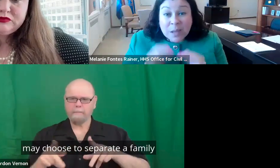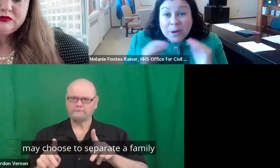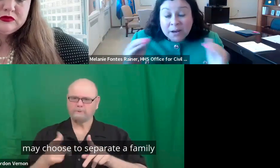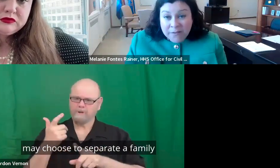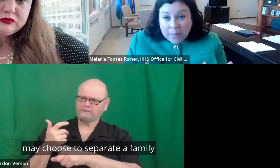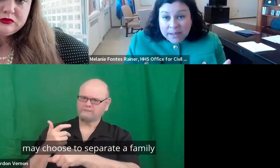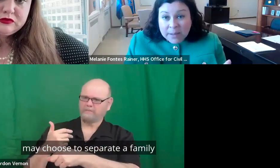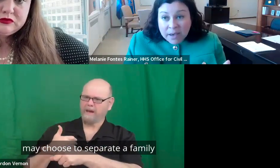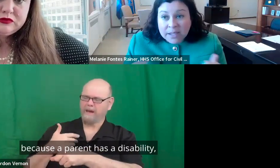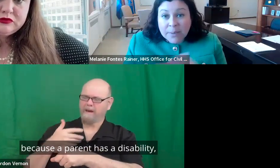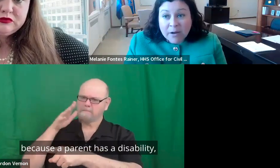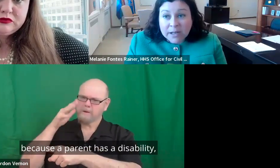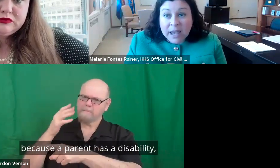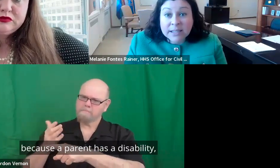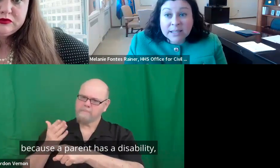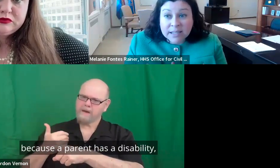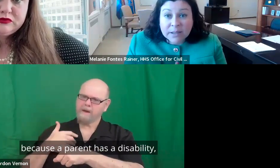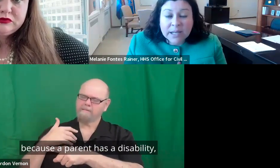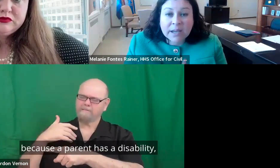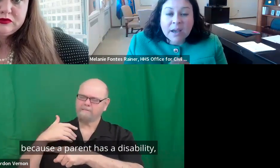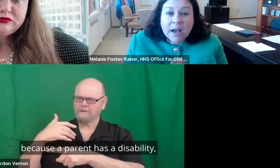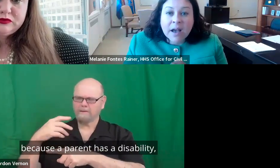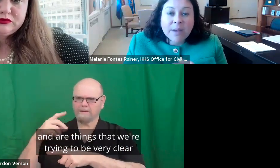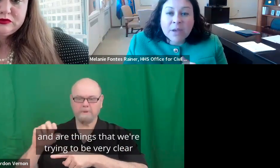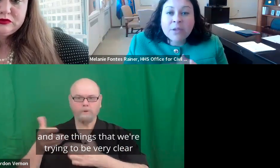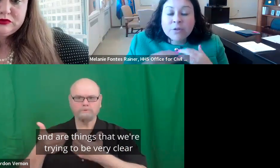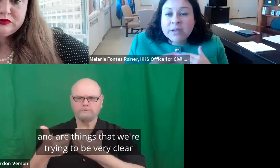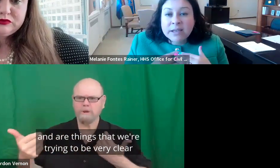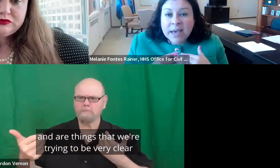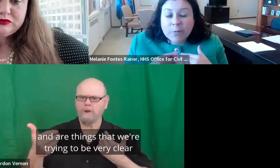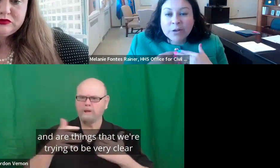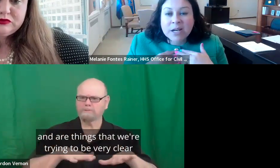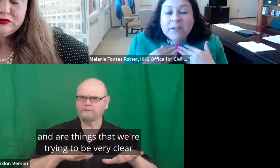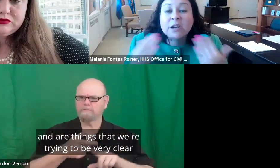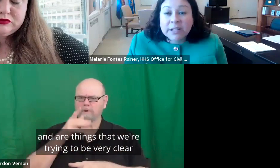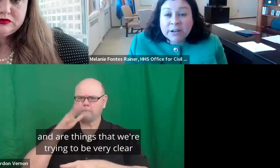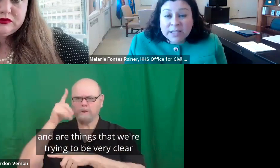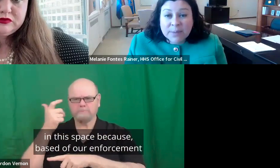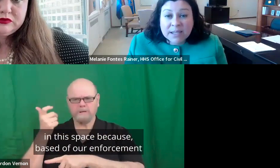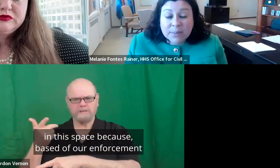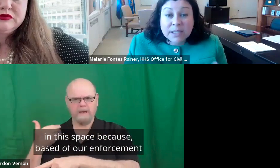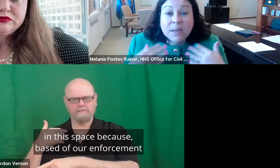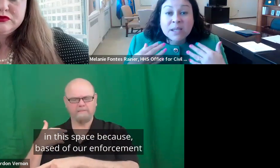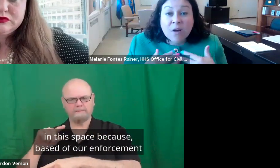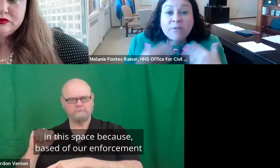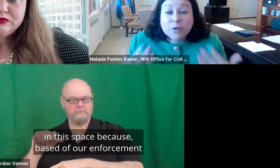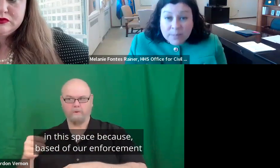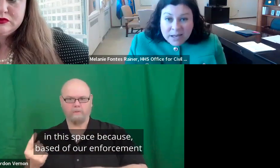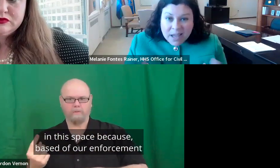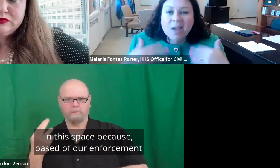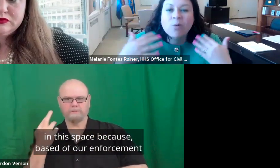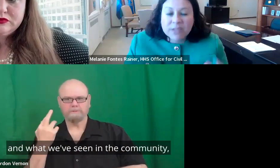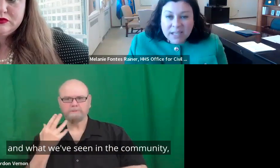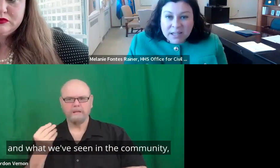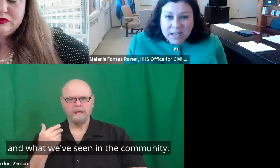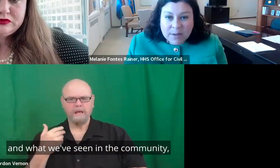choose to separate a family because a parent has a disability. And those are things that we're trying to be very clear in this space, because based on our enforcement